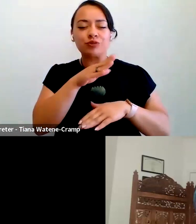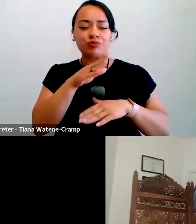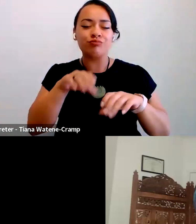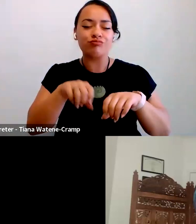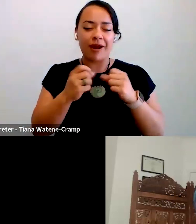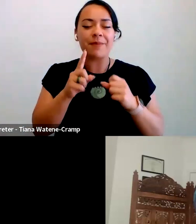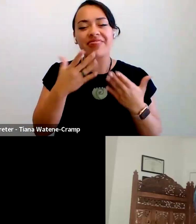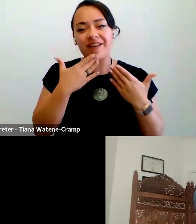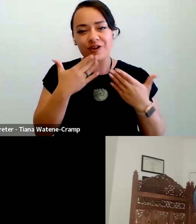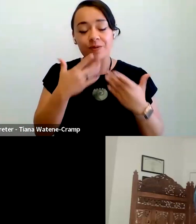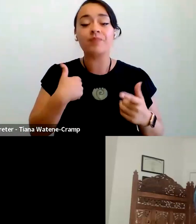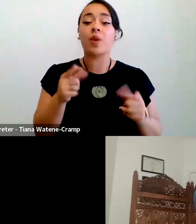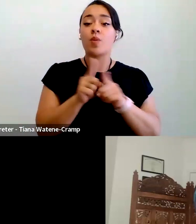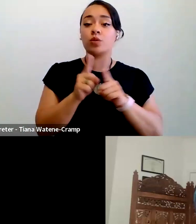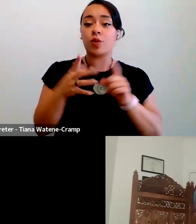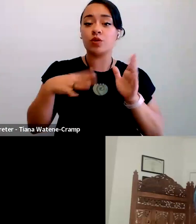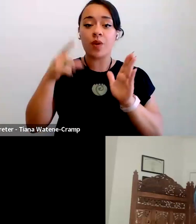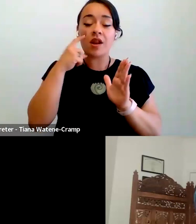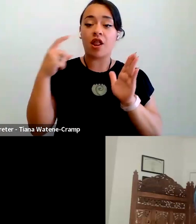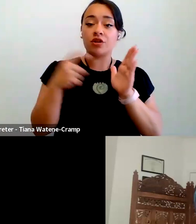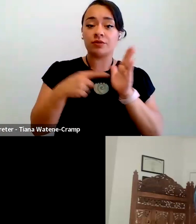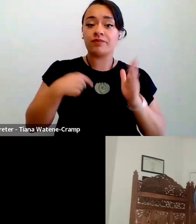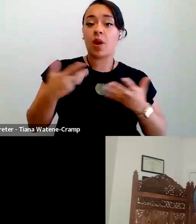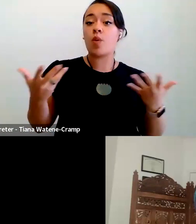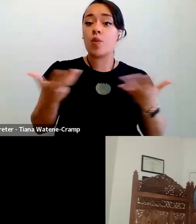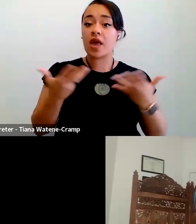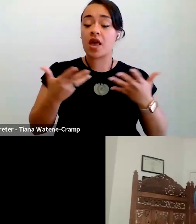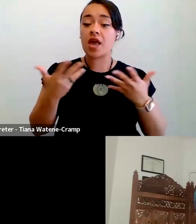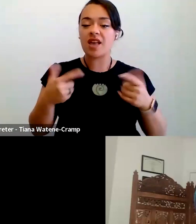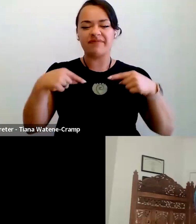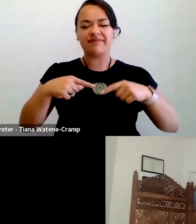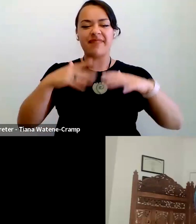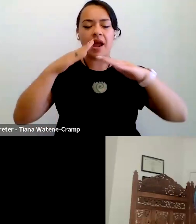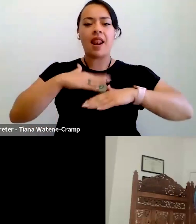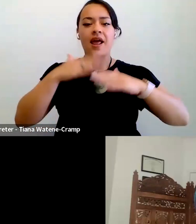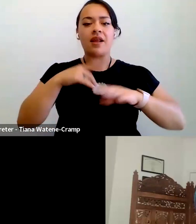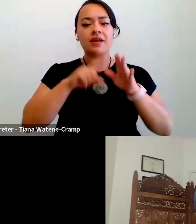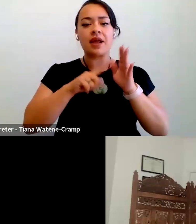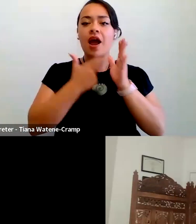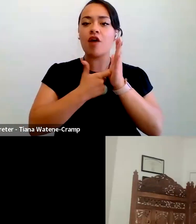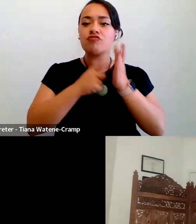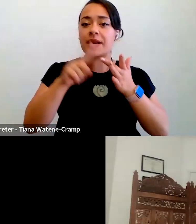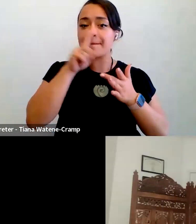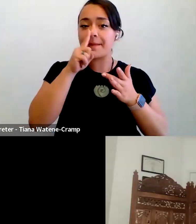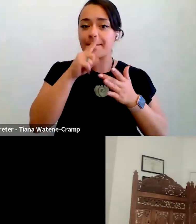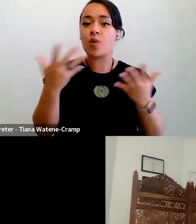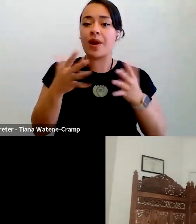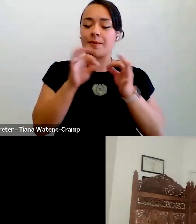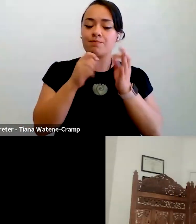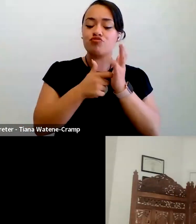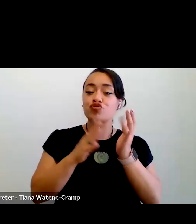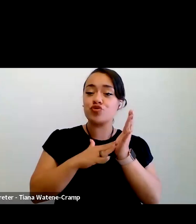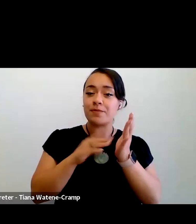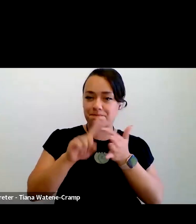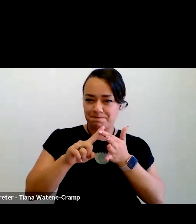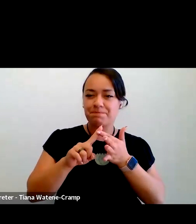I'd also like to acknowledge that I'm calling in from the unceded lands of the Yari people, so in Ribibi, Broome, and I